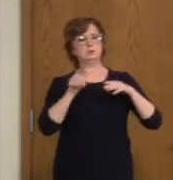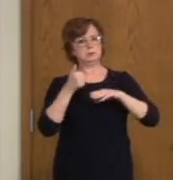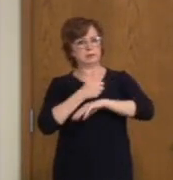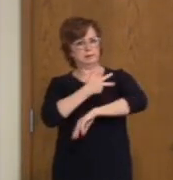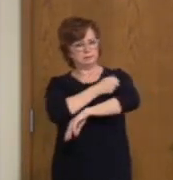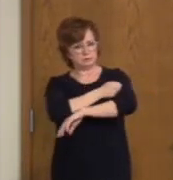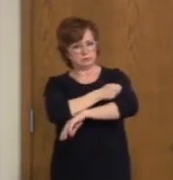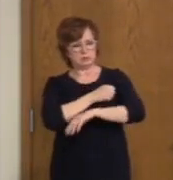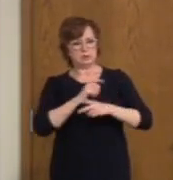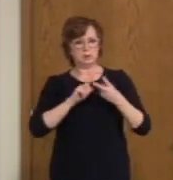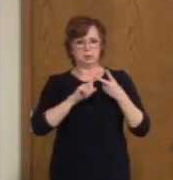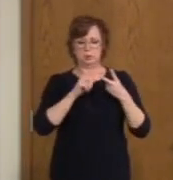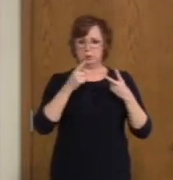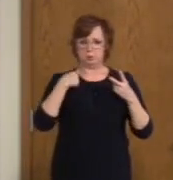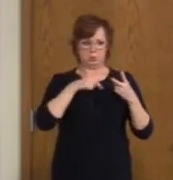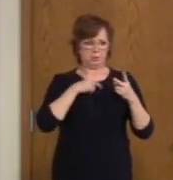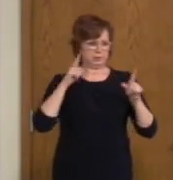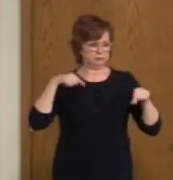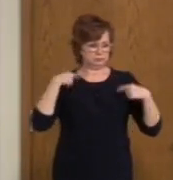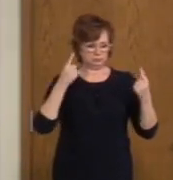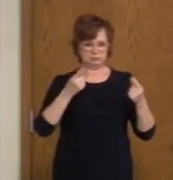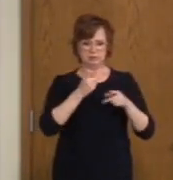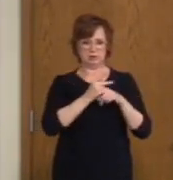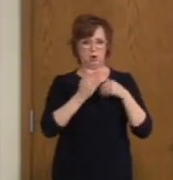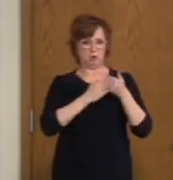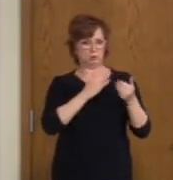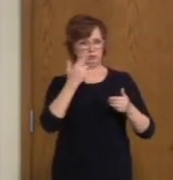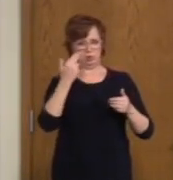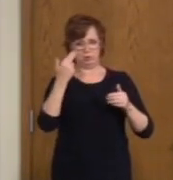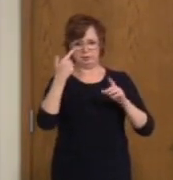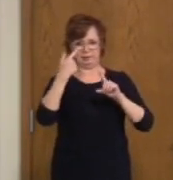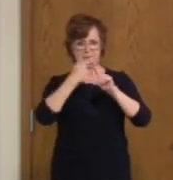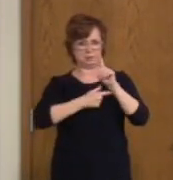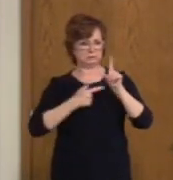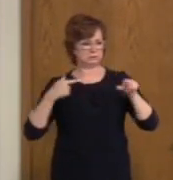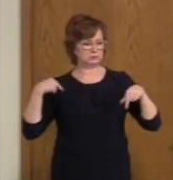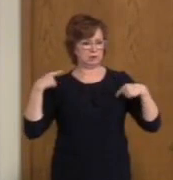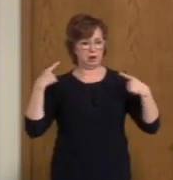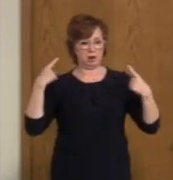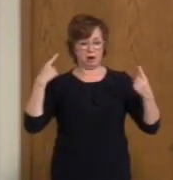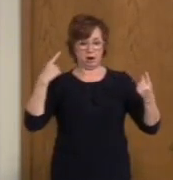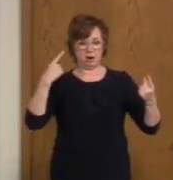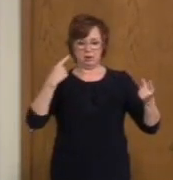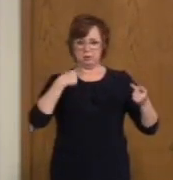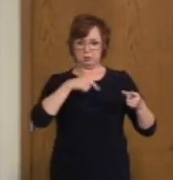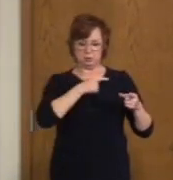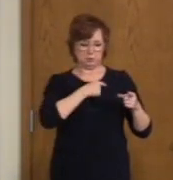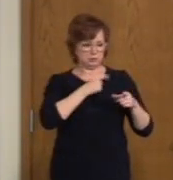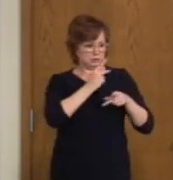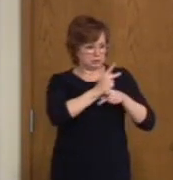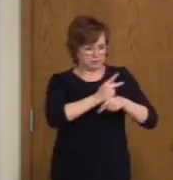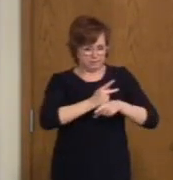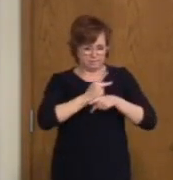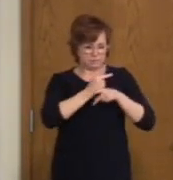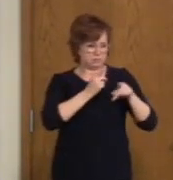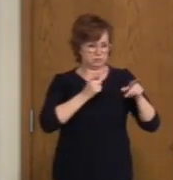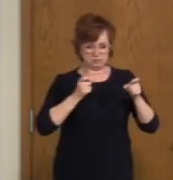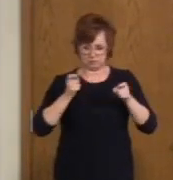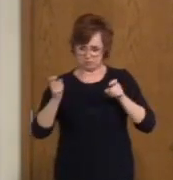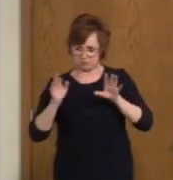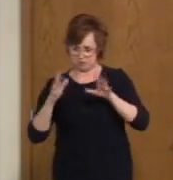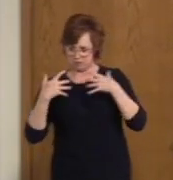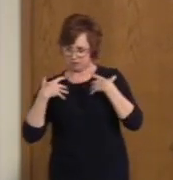necessary over the course of the last, what is approaching 13 months now, to ensure that we're preserving our healthcare capacity and